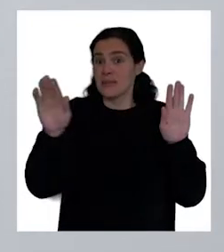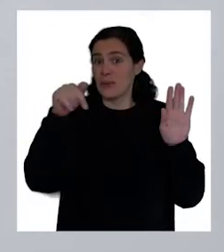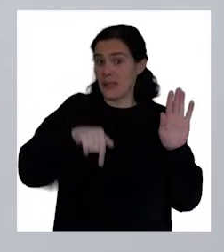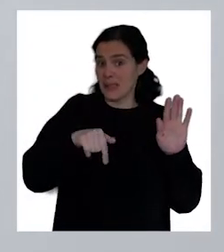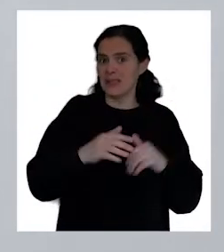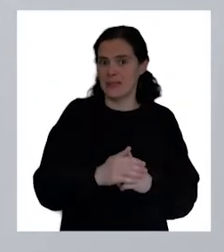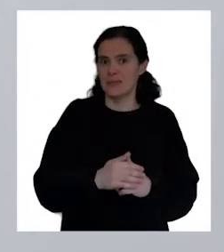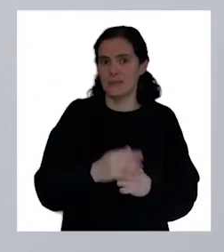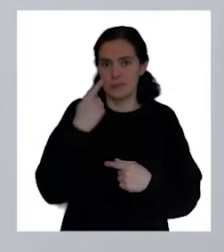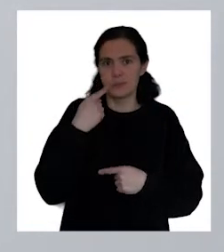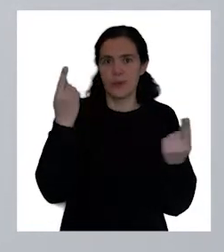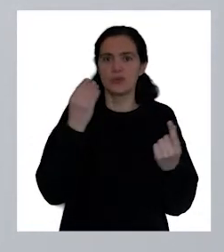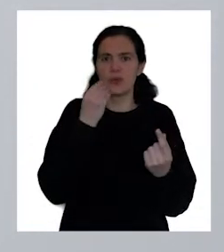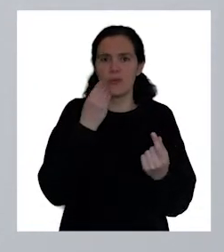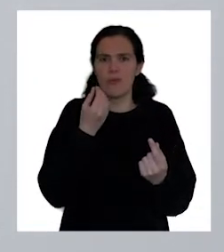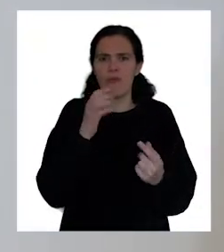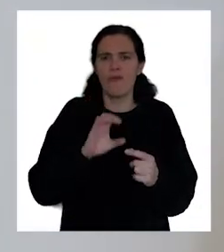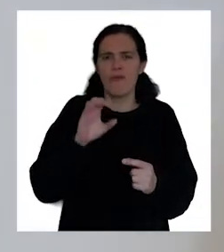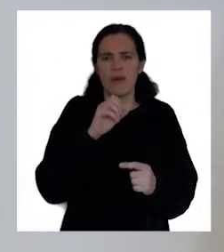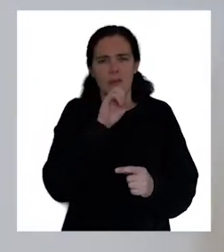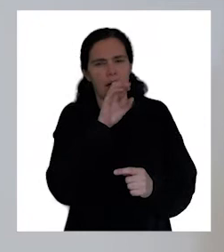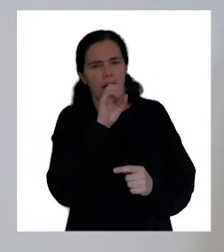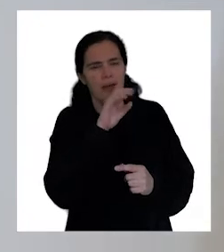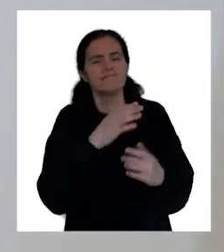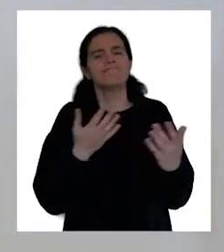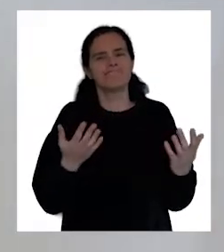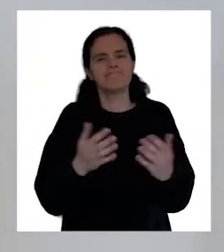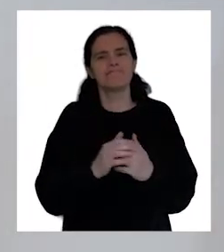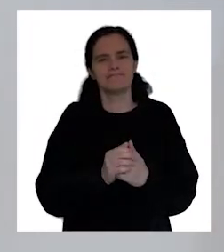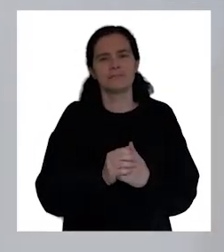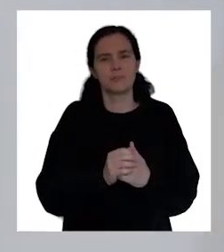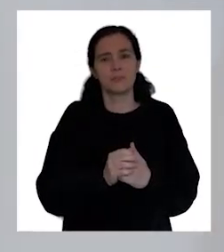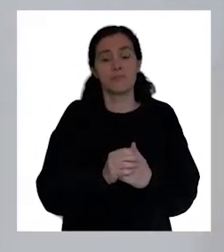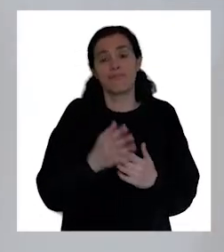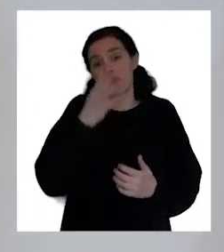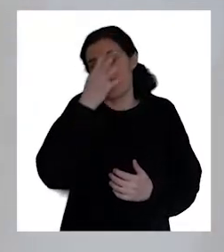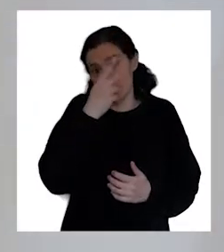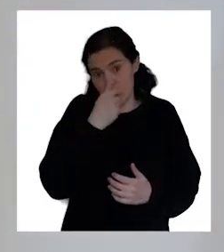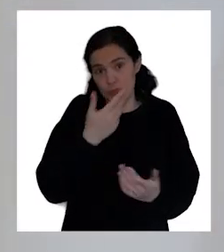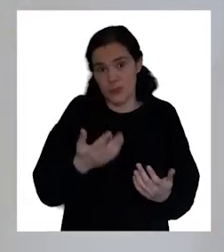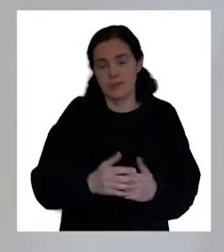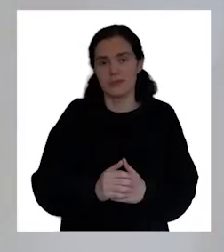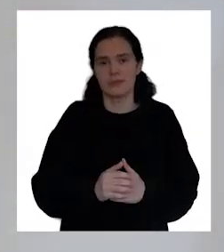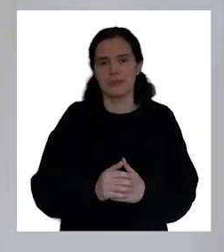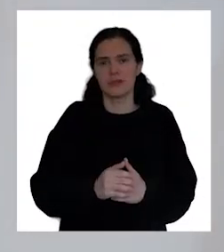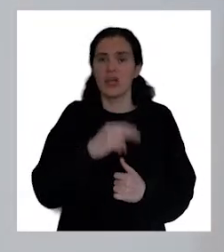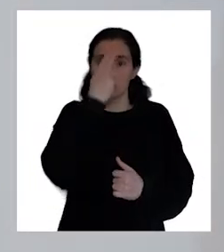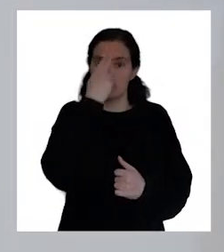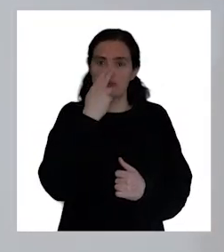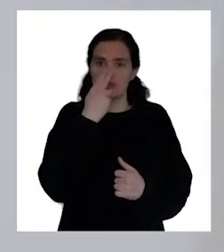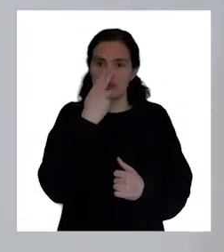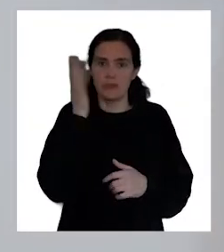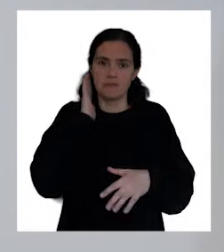here is also a way to contemplate how, unfortunately,